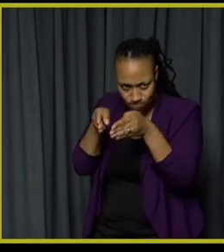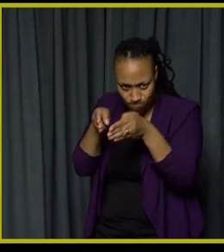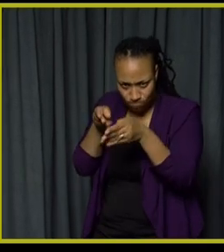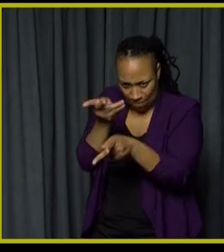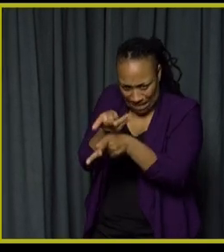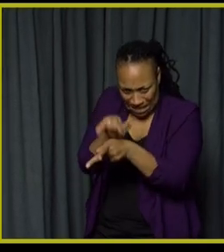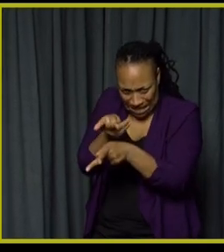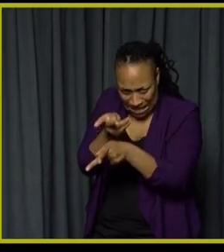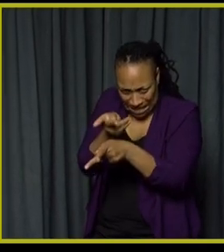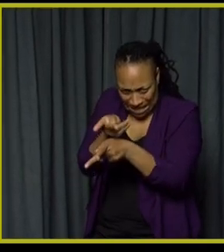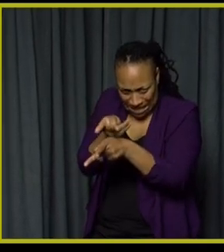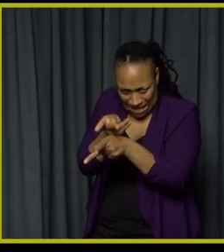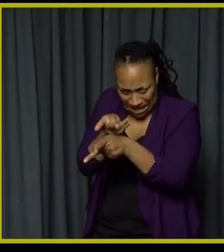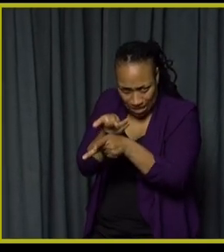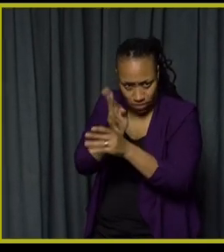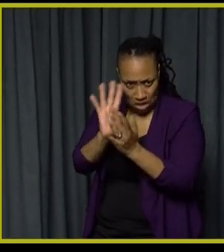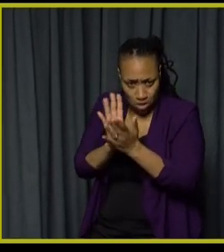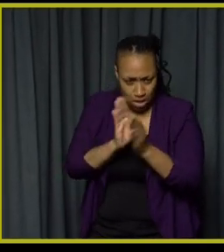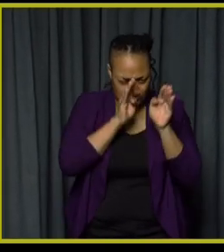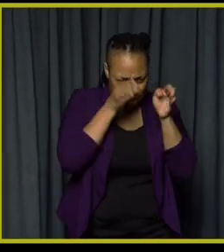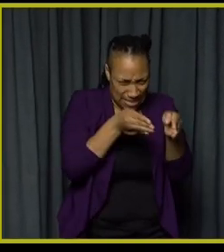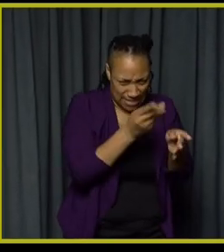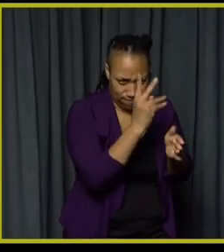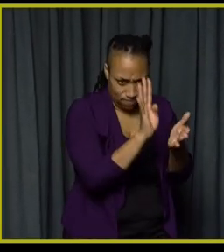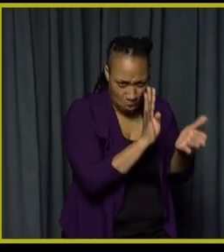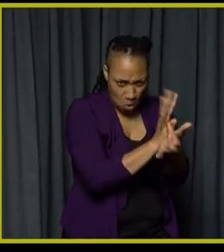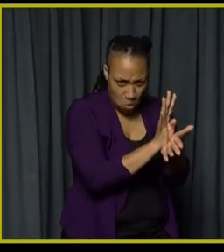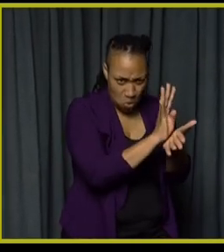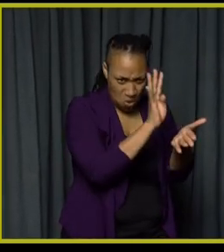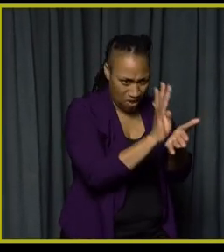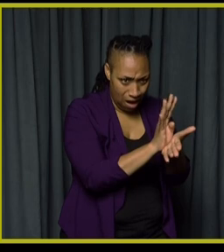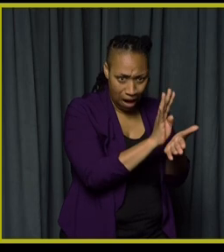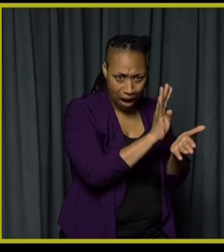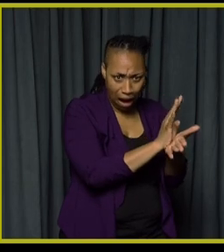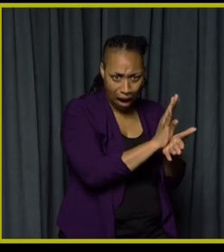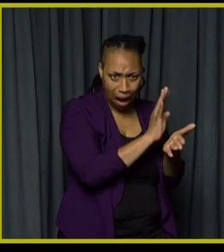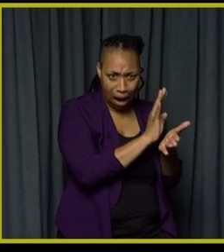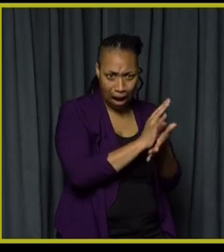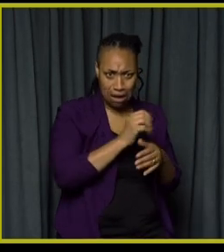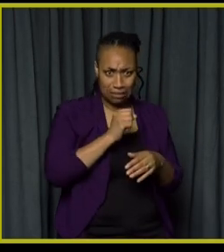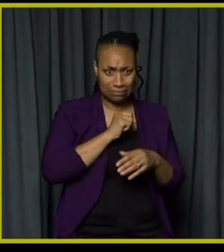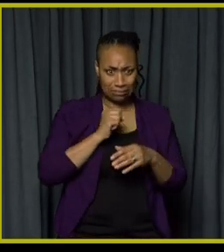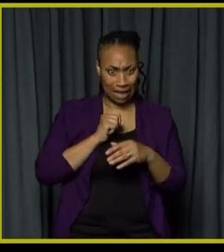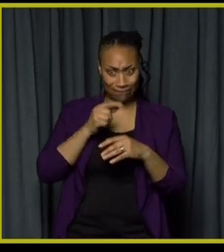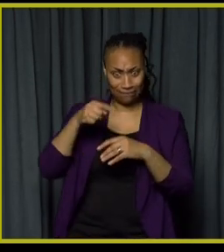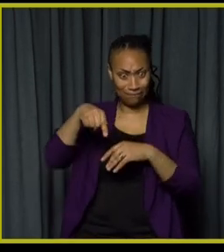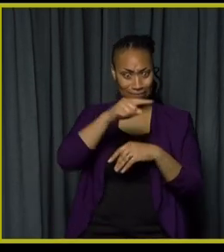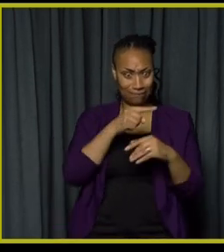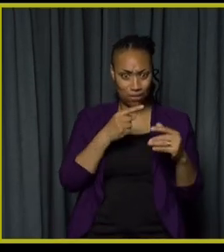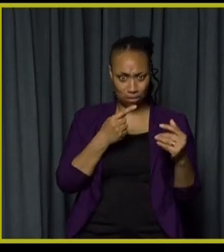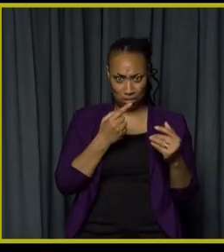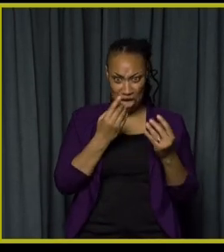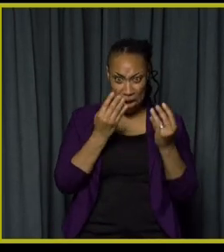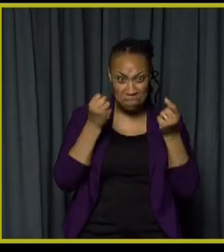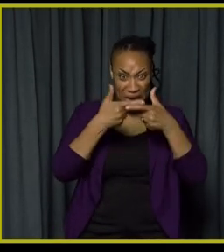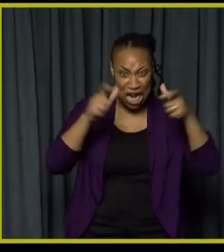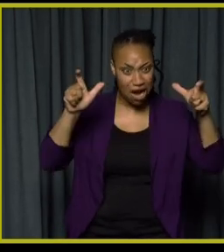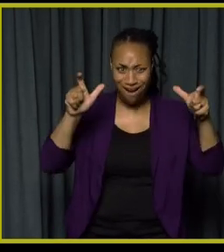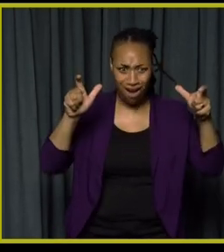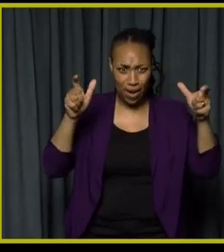that residents deserve at such low staffing levels. When COVID-19